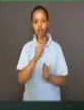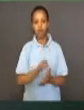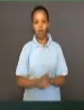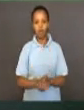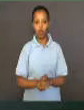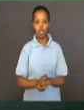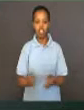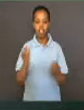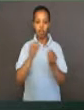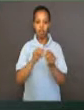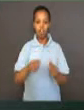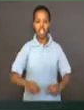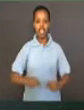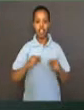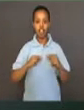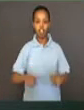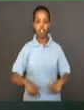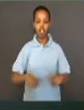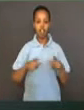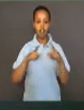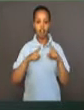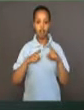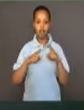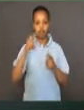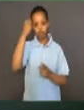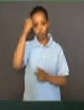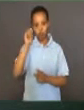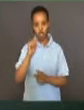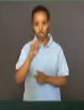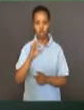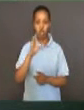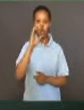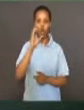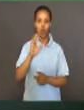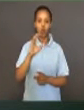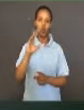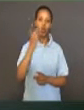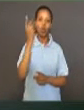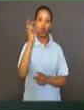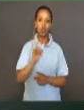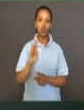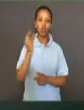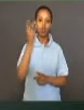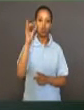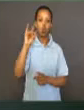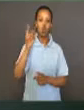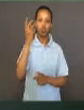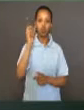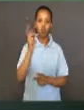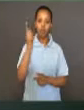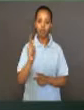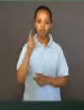the eternity of life theory, cosmozoan theory, and biochemical